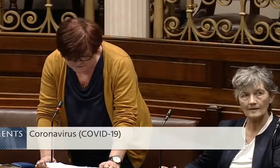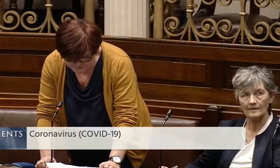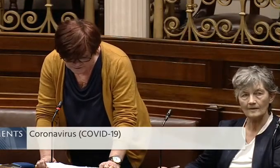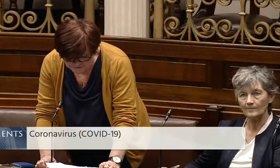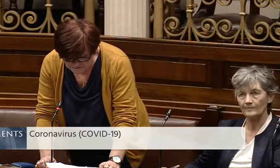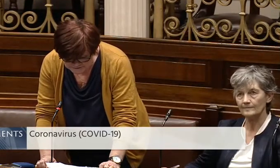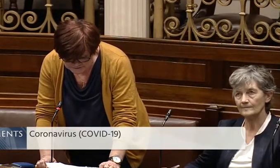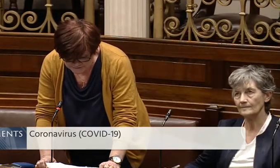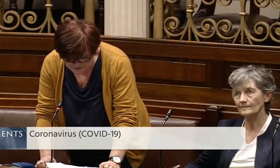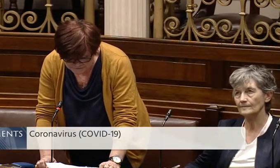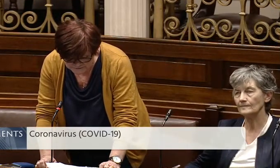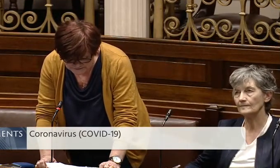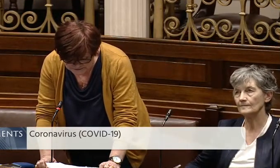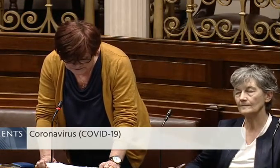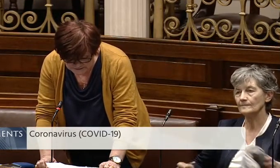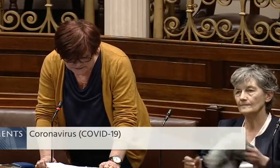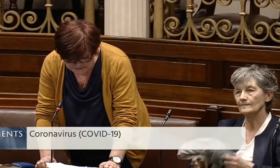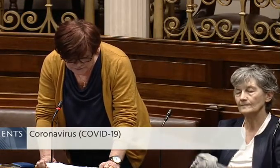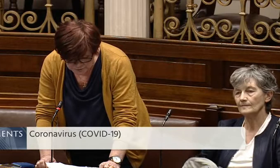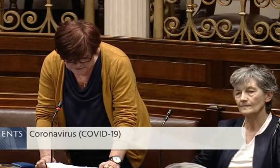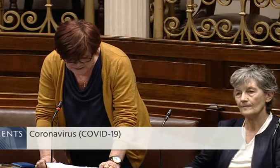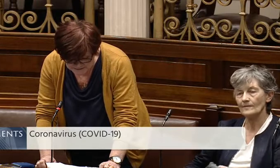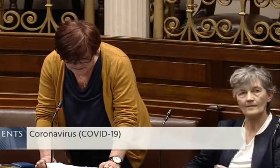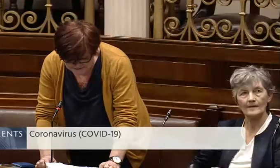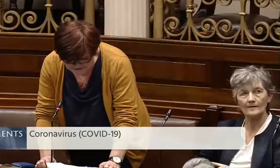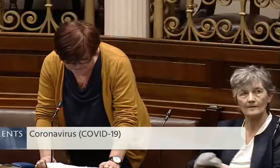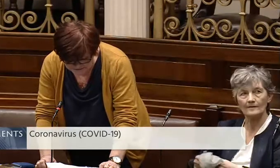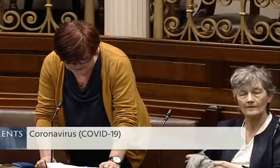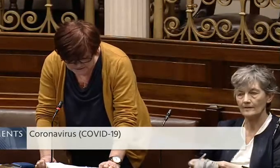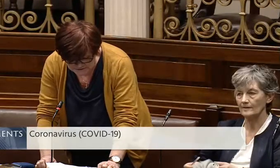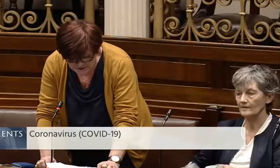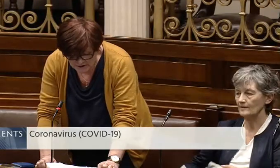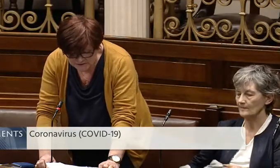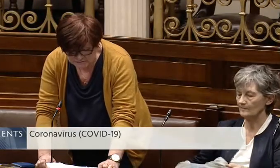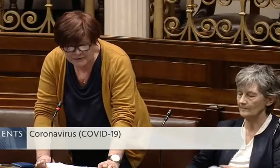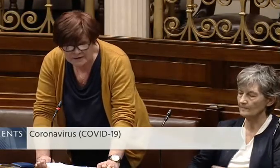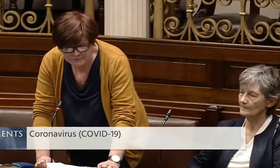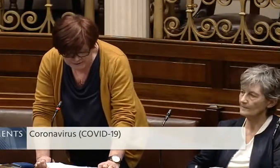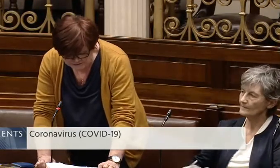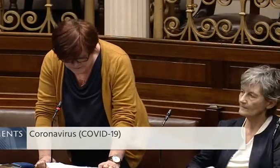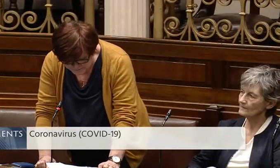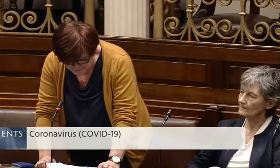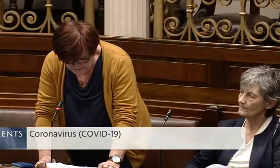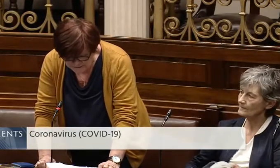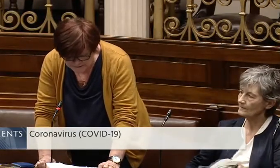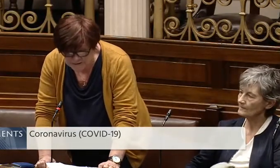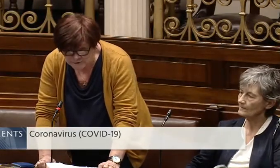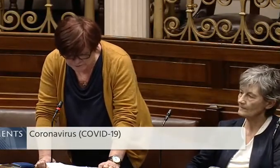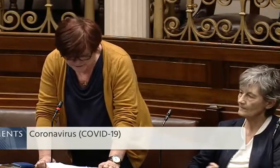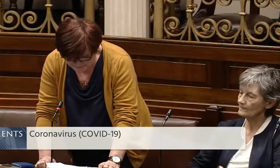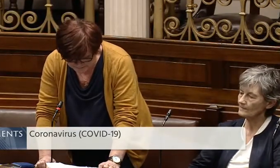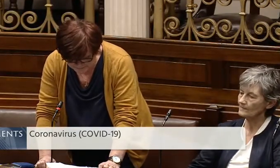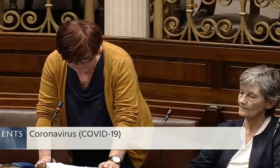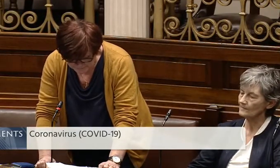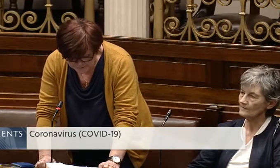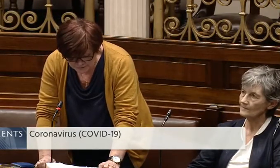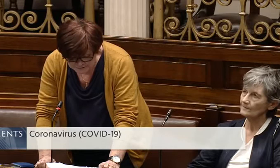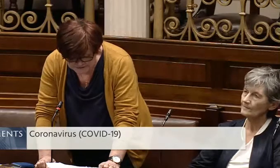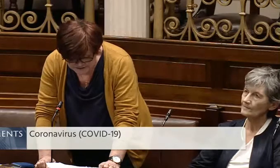In a severe crisis of COVID-19, these workers may be asked to self-isolate or even face temporary layoffs without